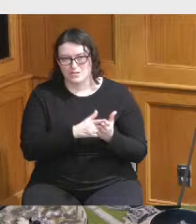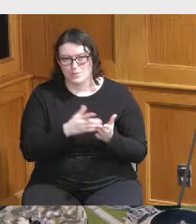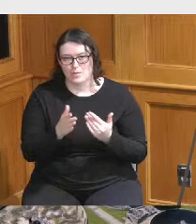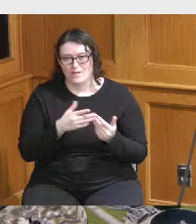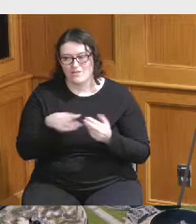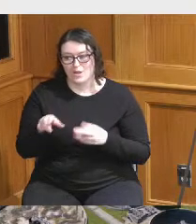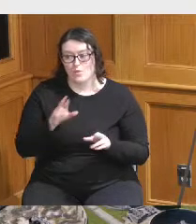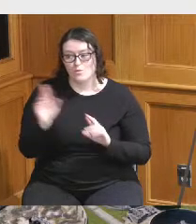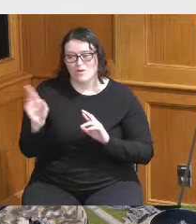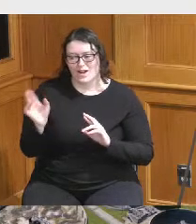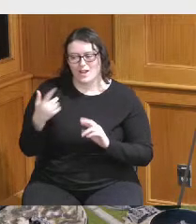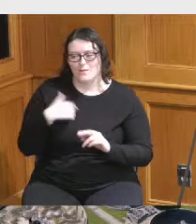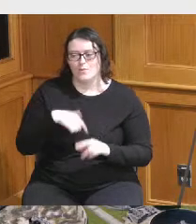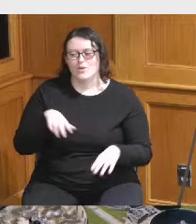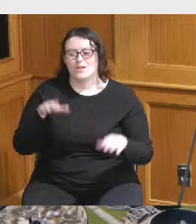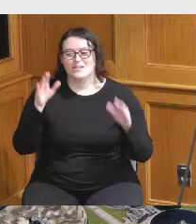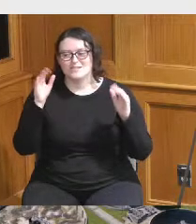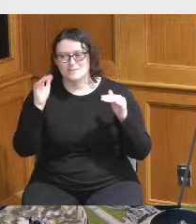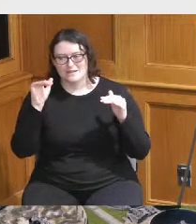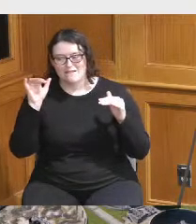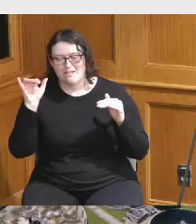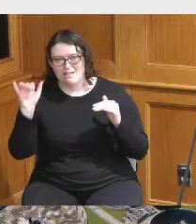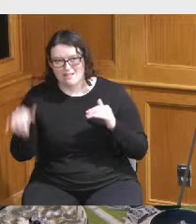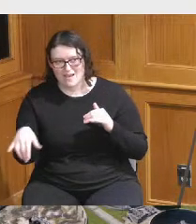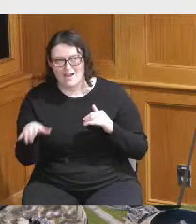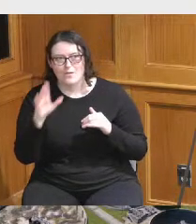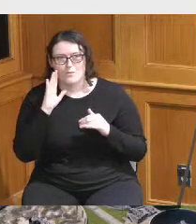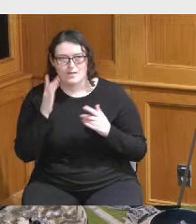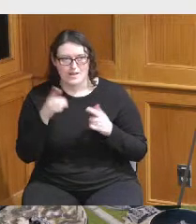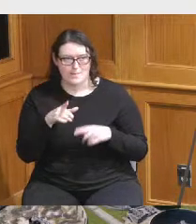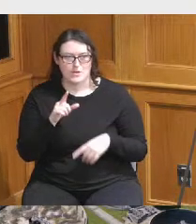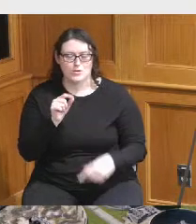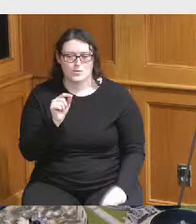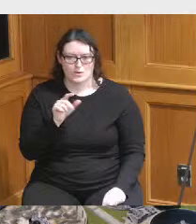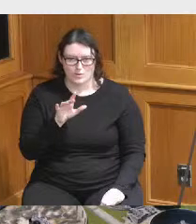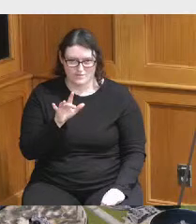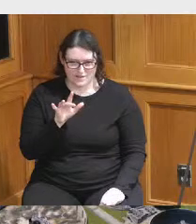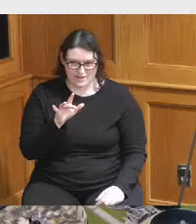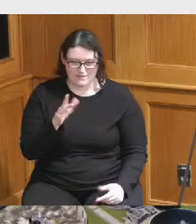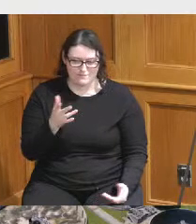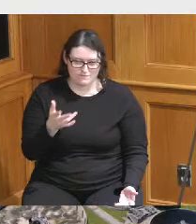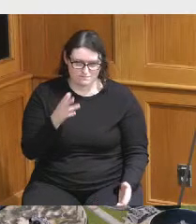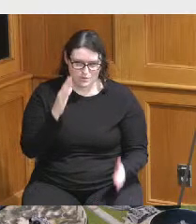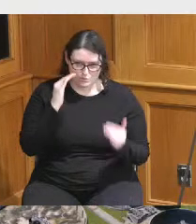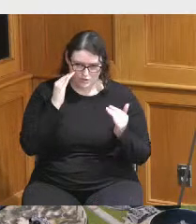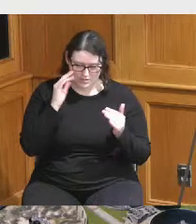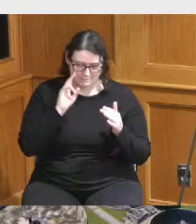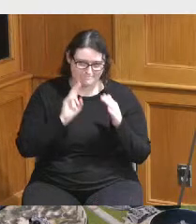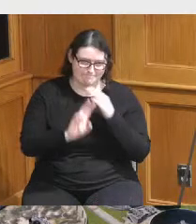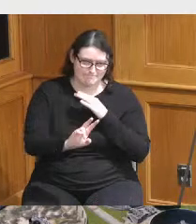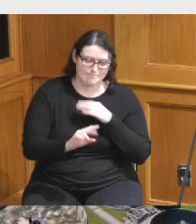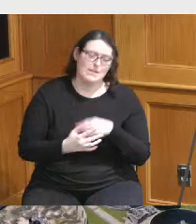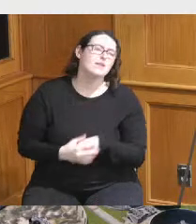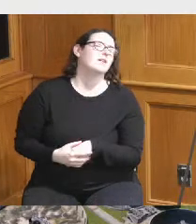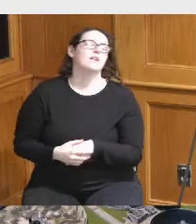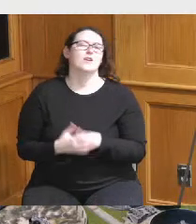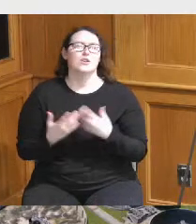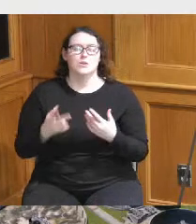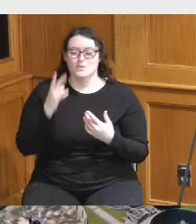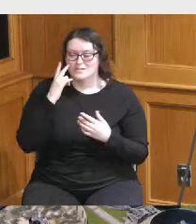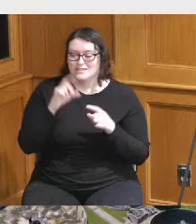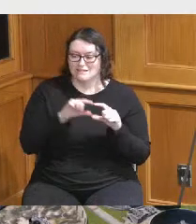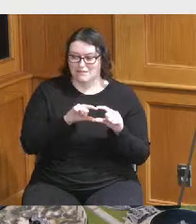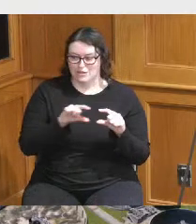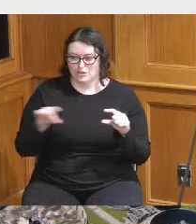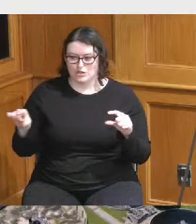we anticipate and fully expect those to happen in 2025. And as you can see, 2025 at the bottom of the